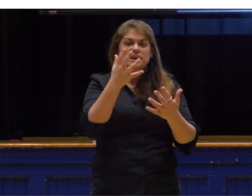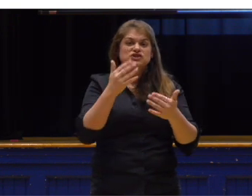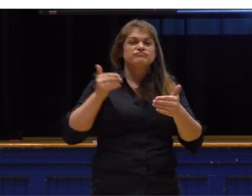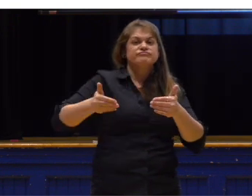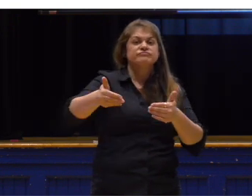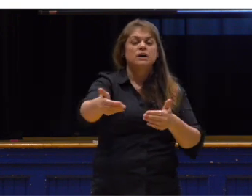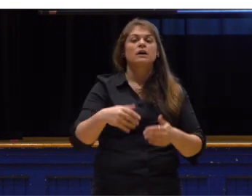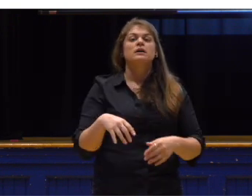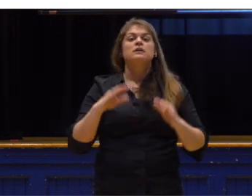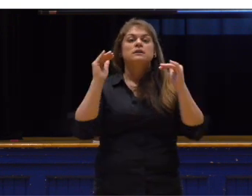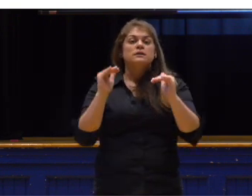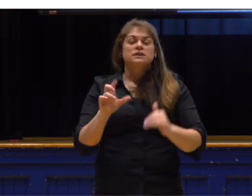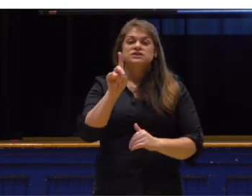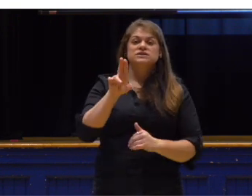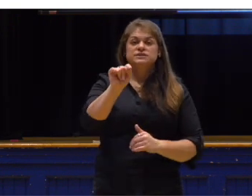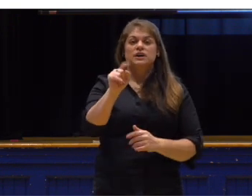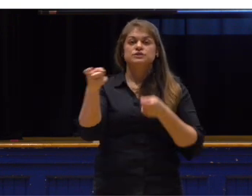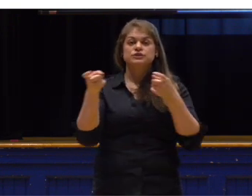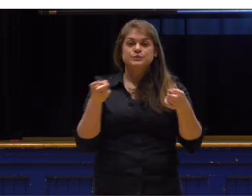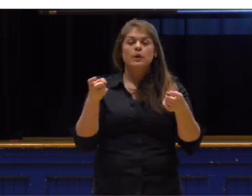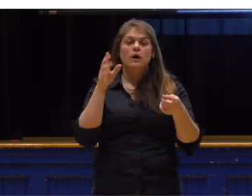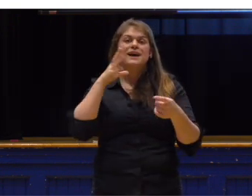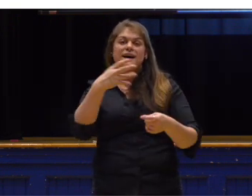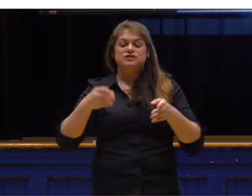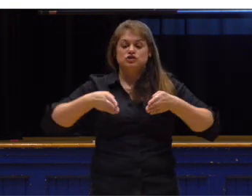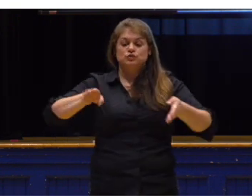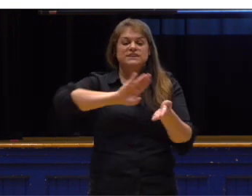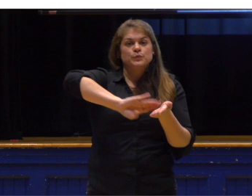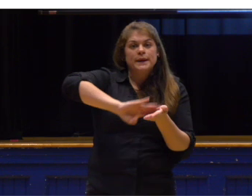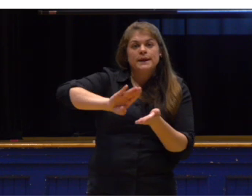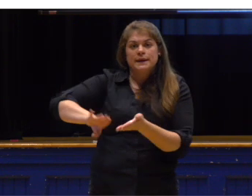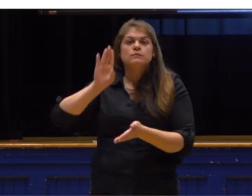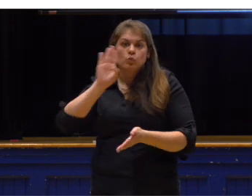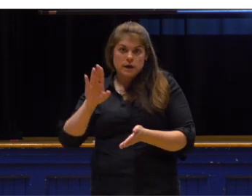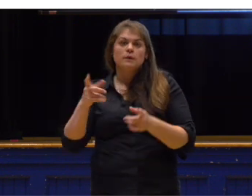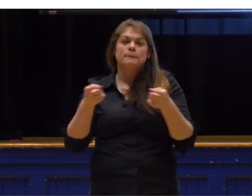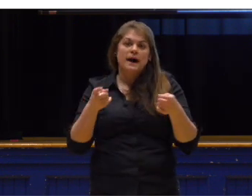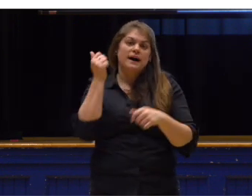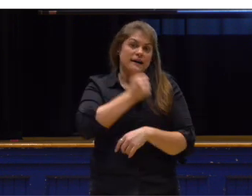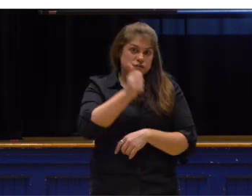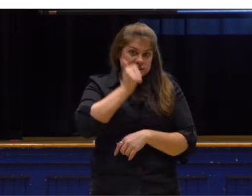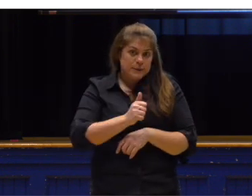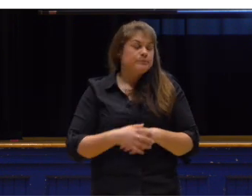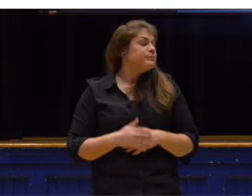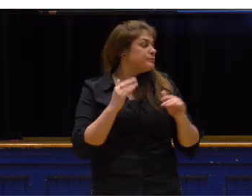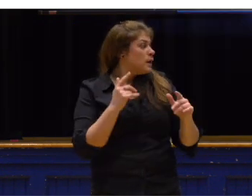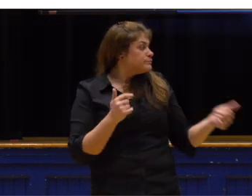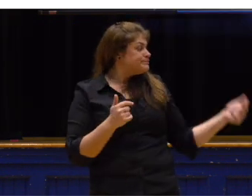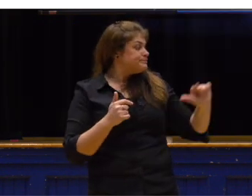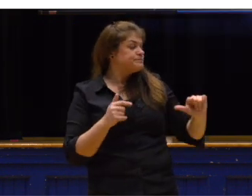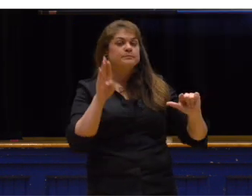Dust control measures and sweet sweeping will be done on a daily basis as needed. And with that, I'll pass it back to